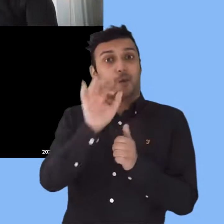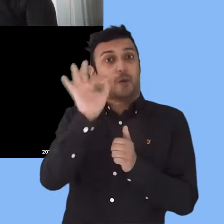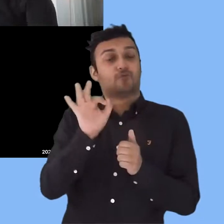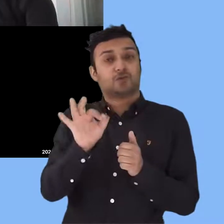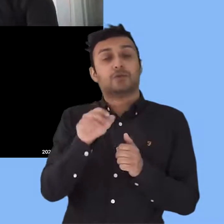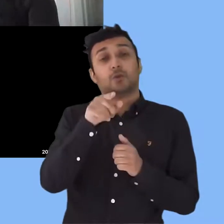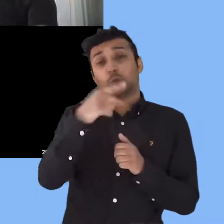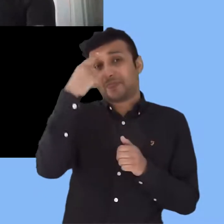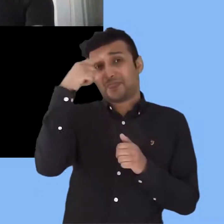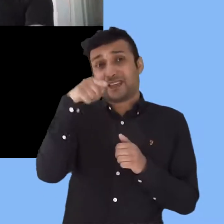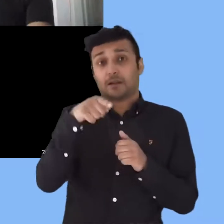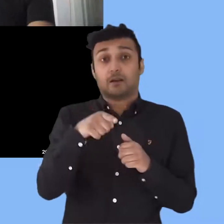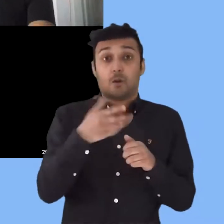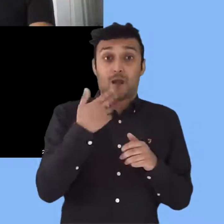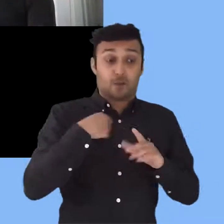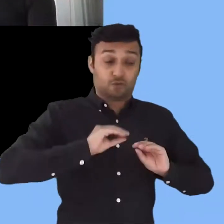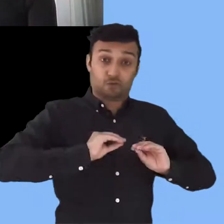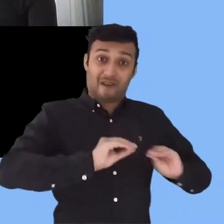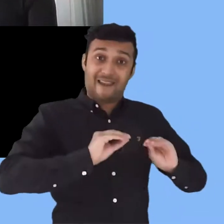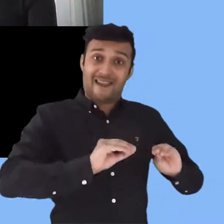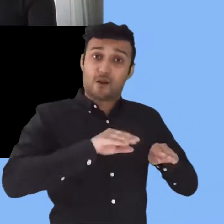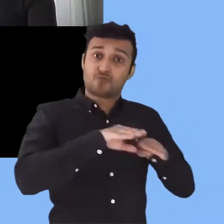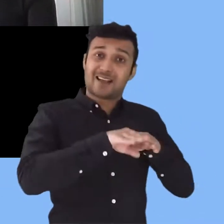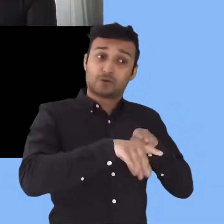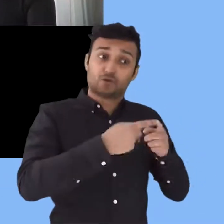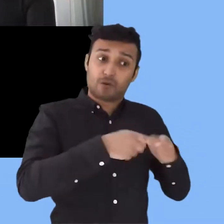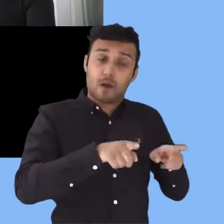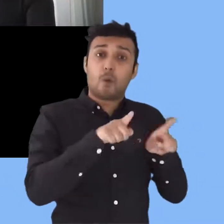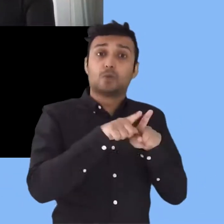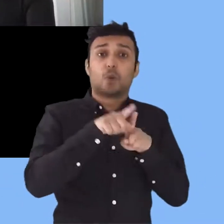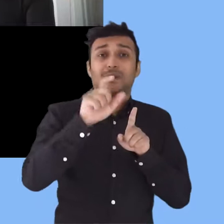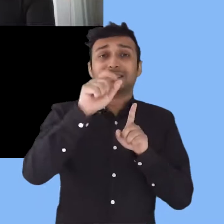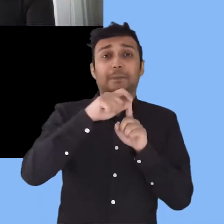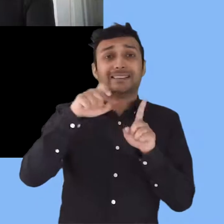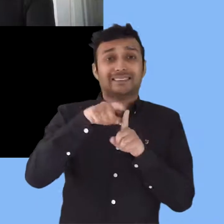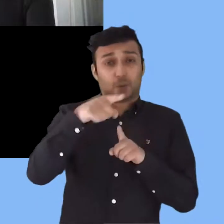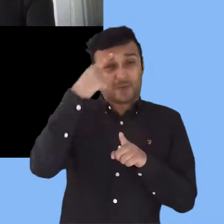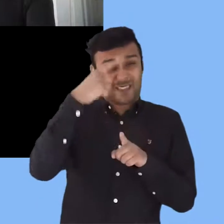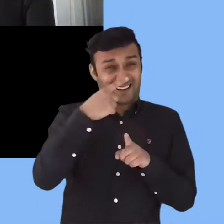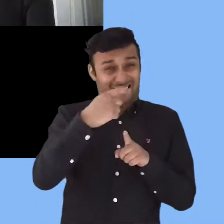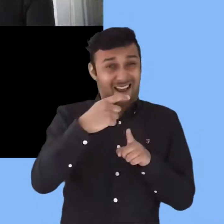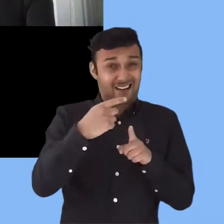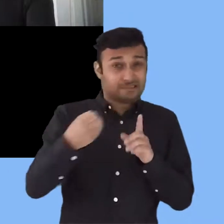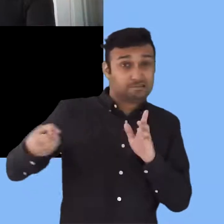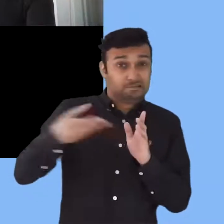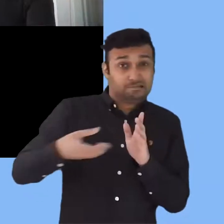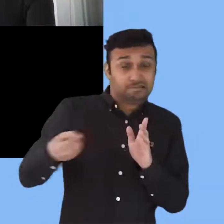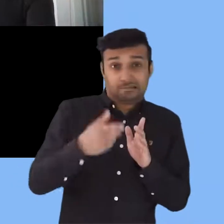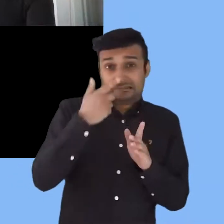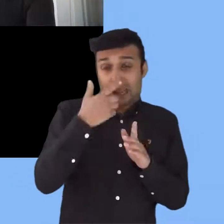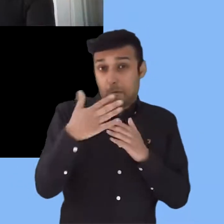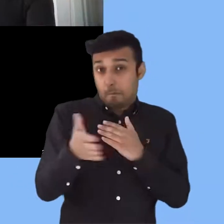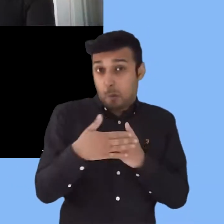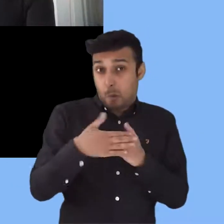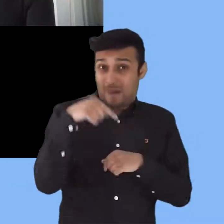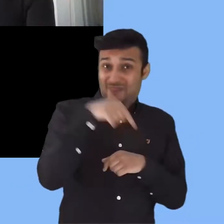done at the training and CPD level for practitioners? Yeah, absolutely. So, I said at the start, these